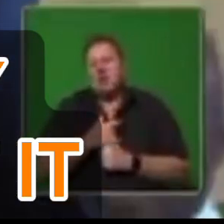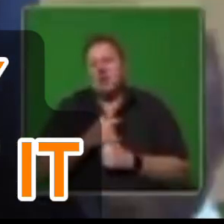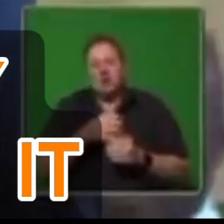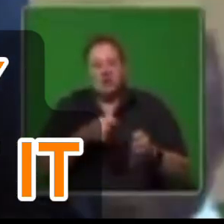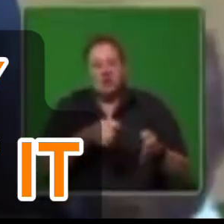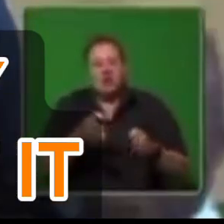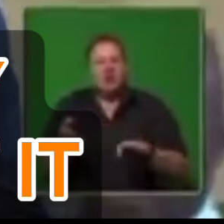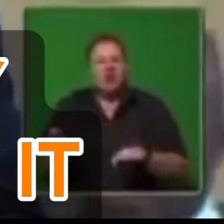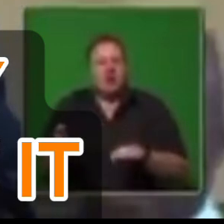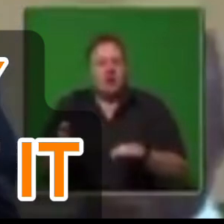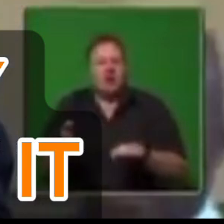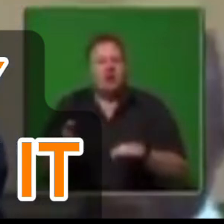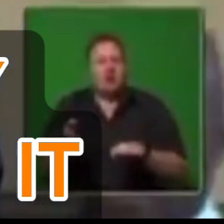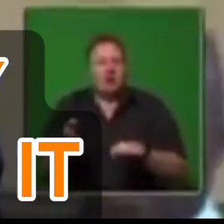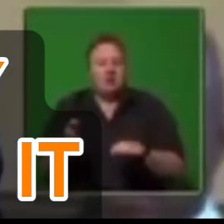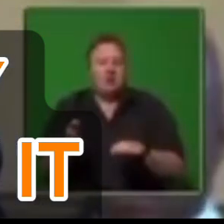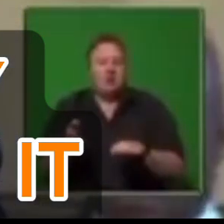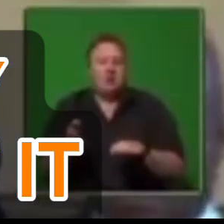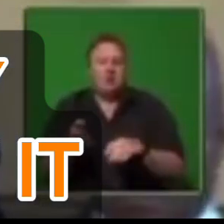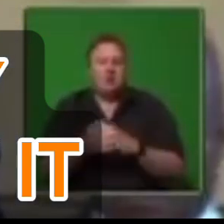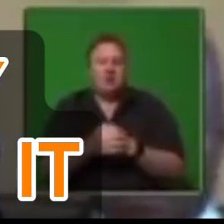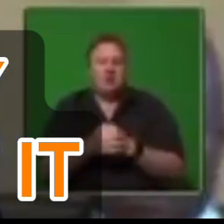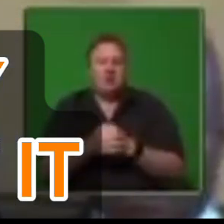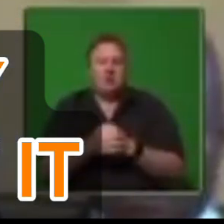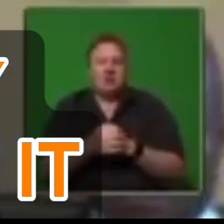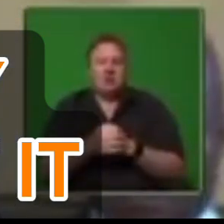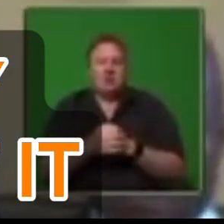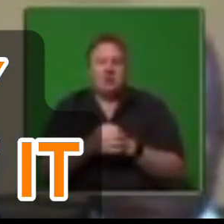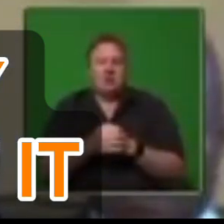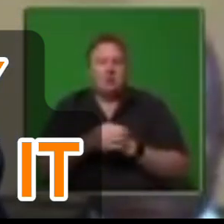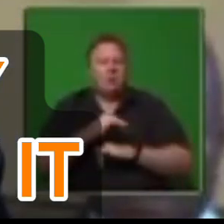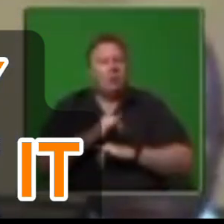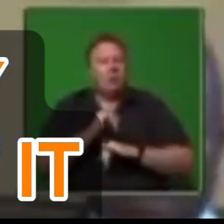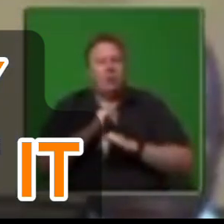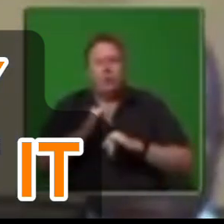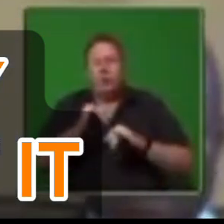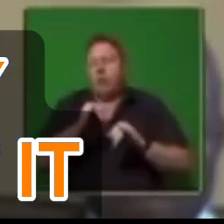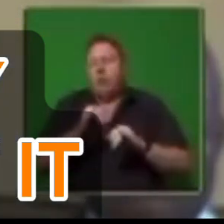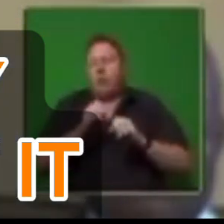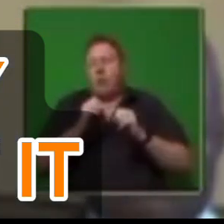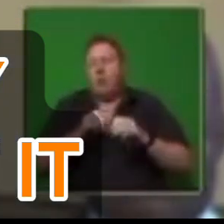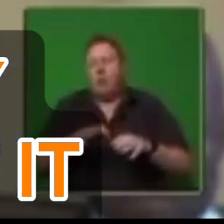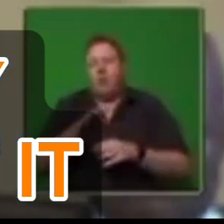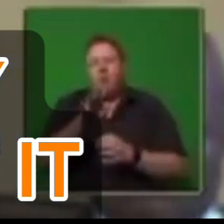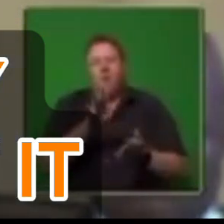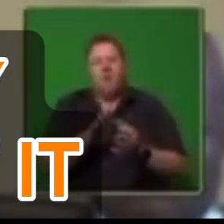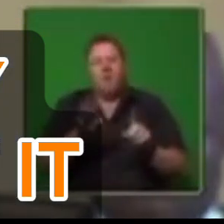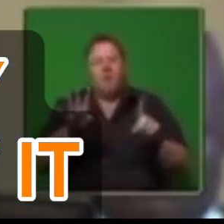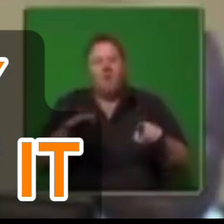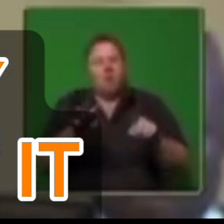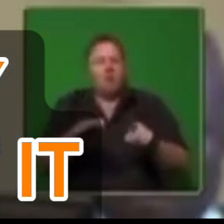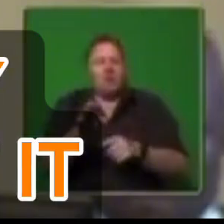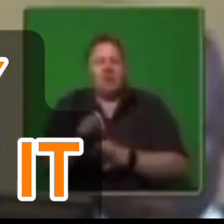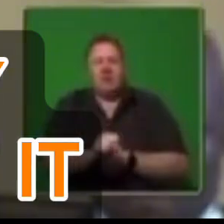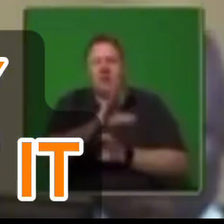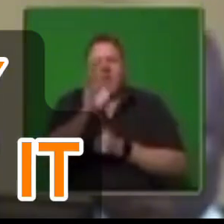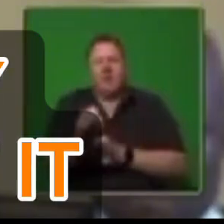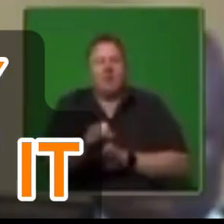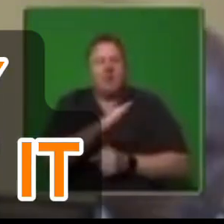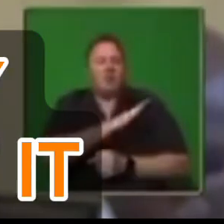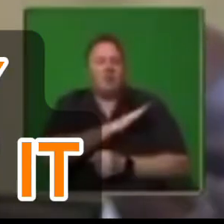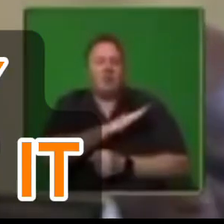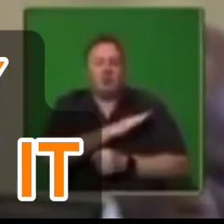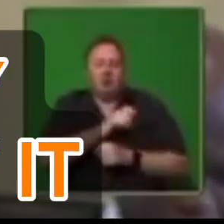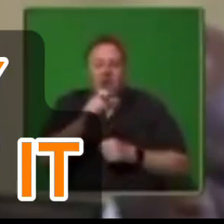the death and tragic death and devastating loss of 14 South African